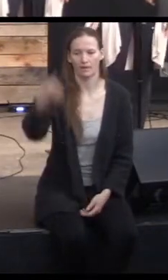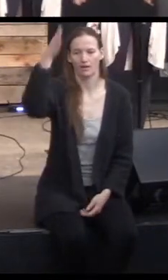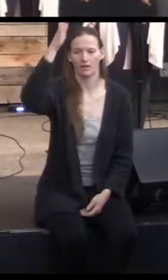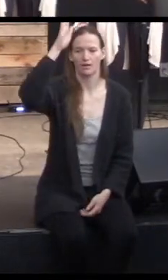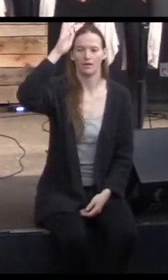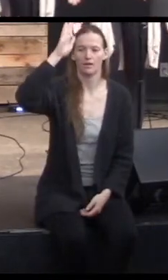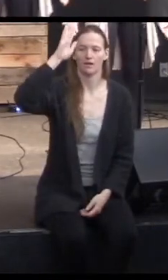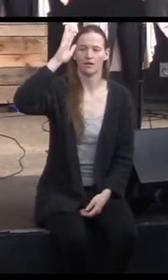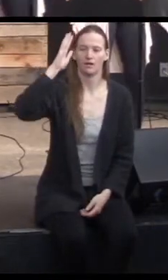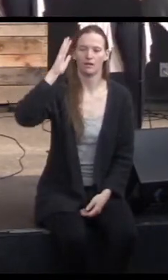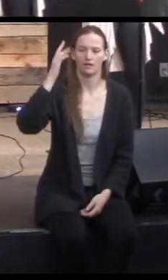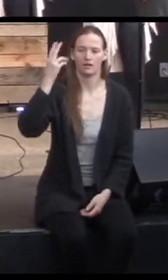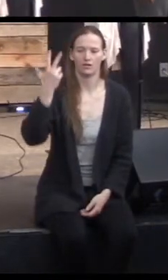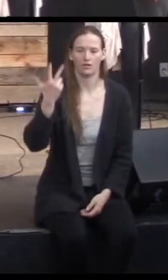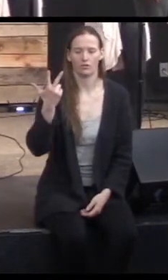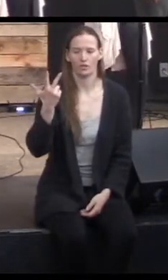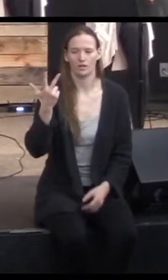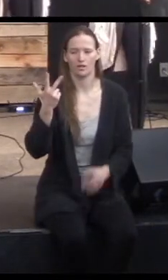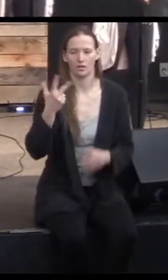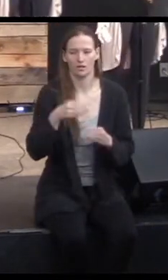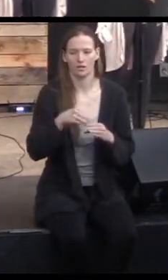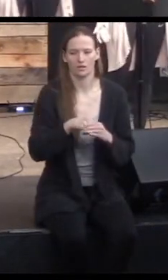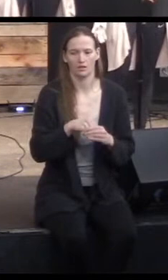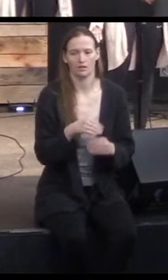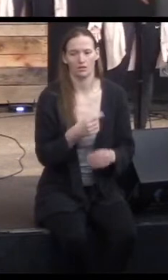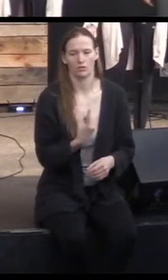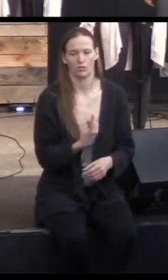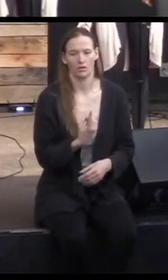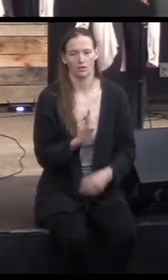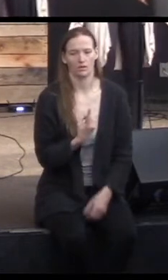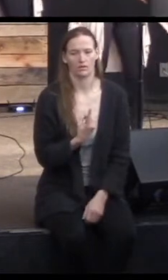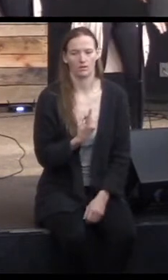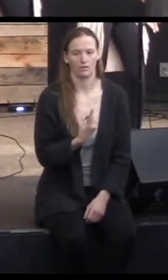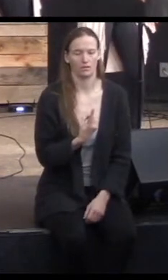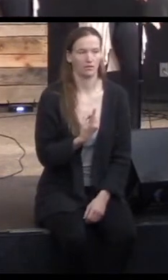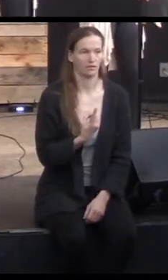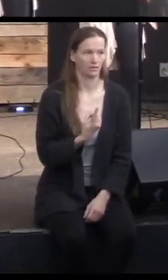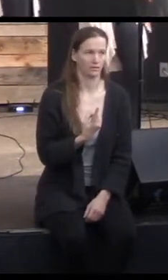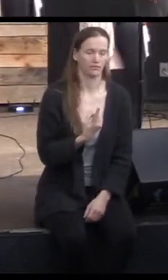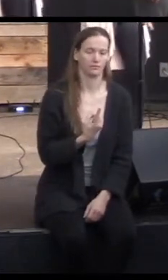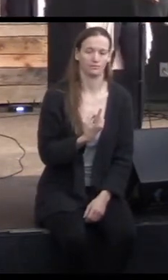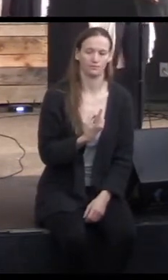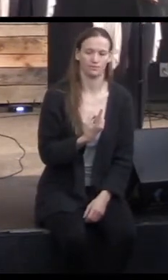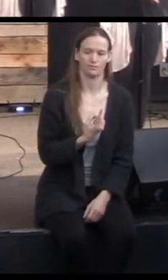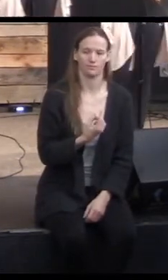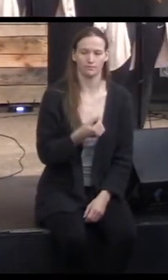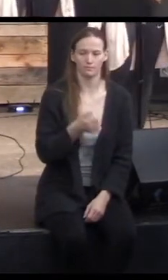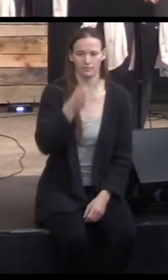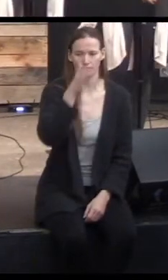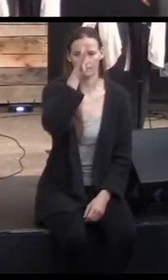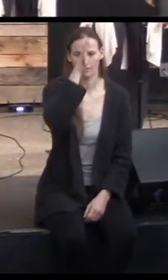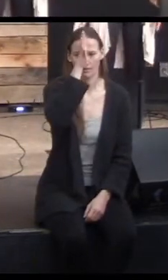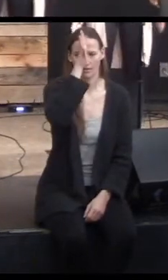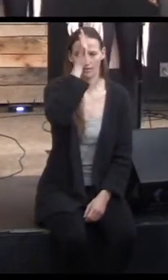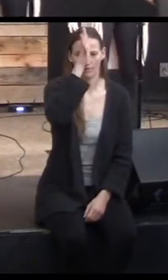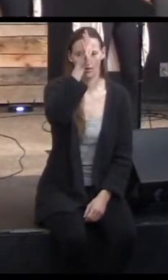The Godhead three in one,